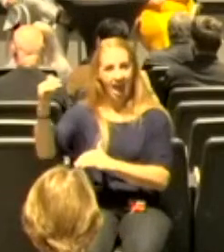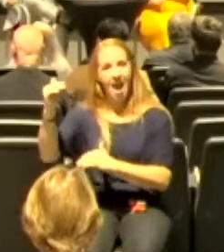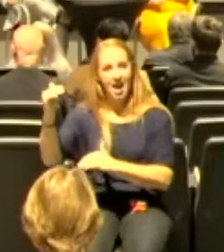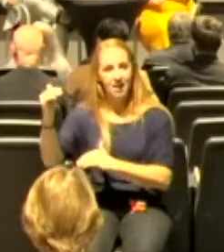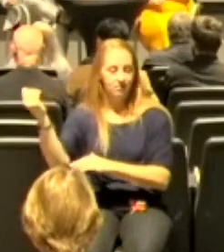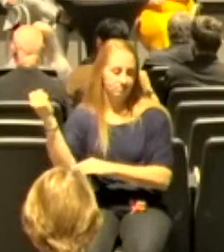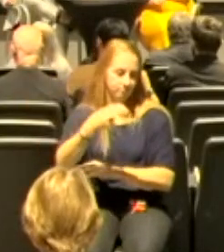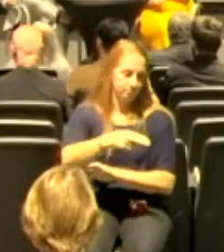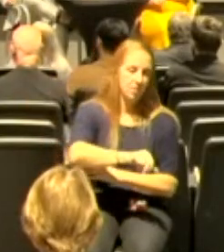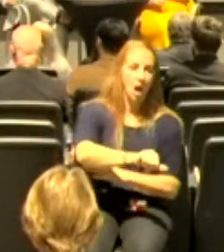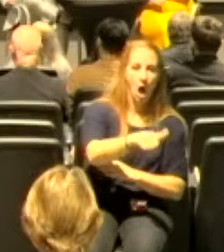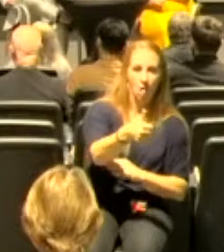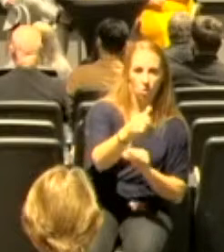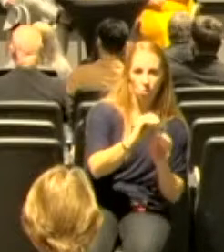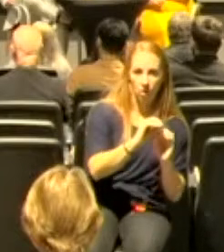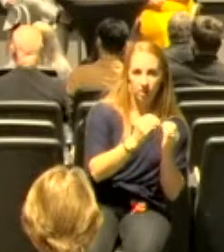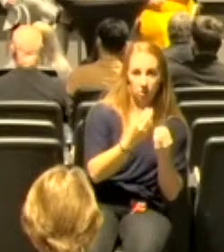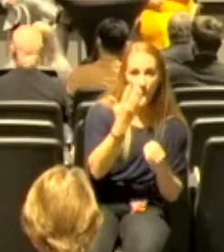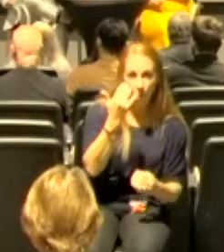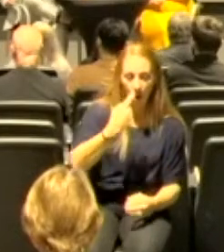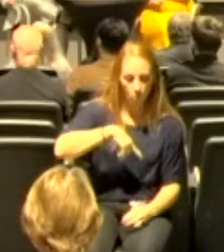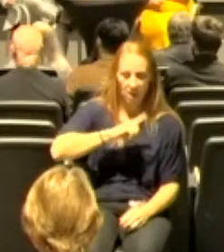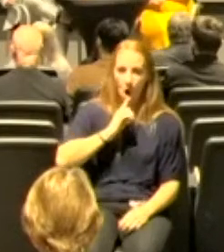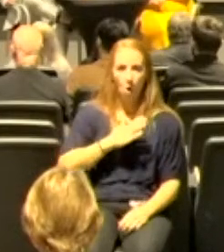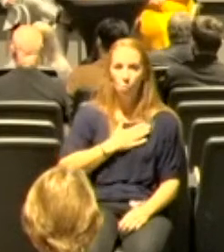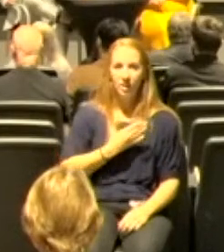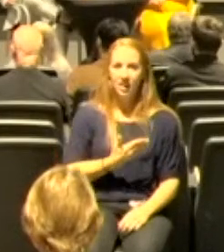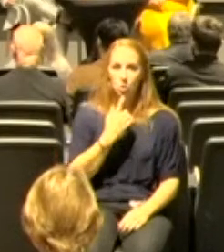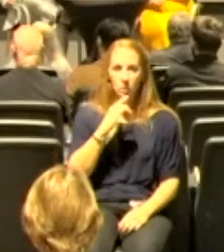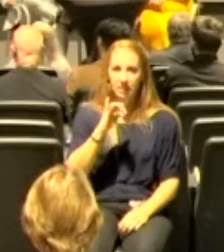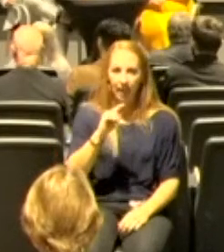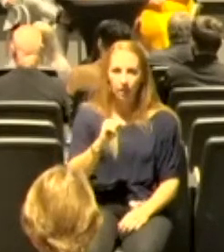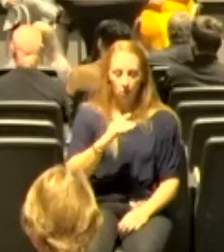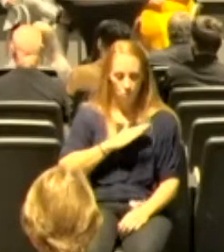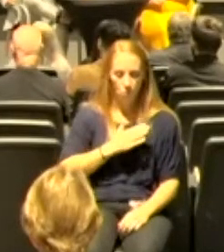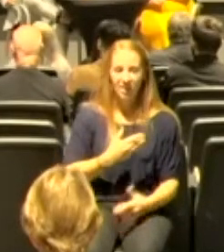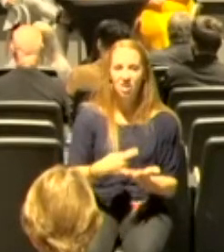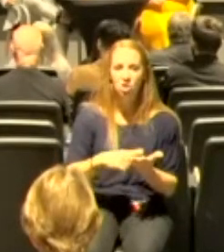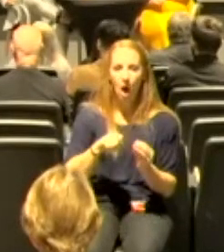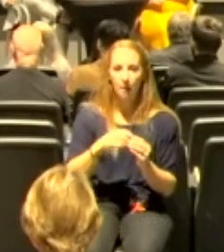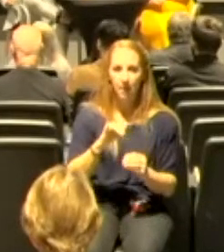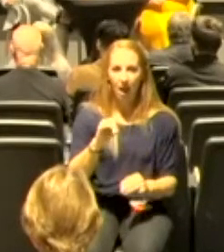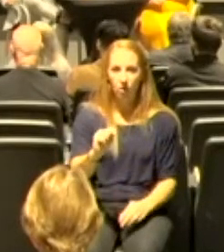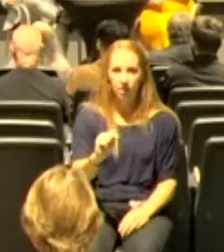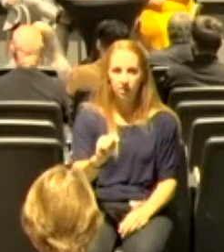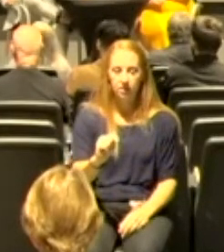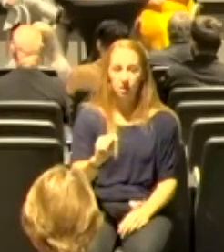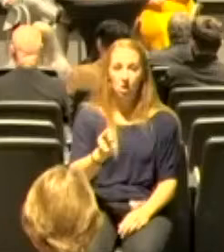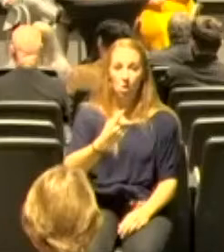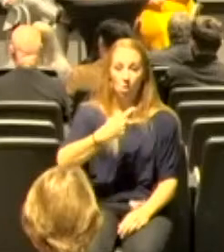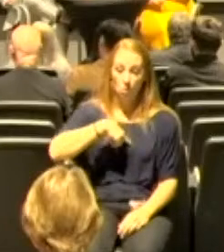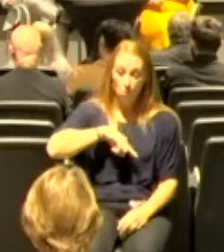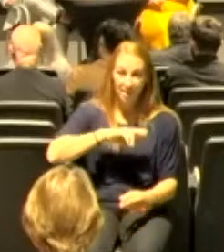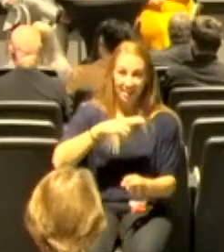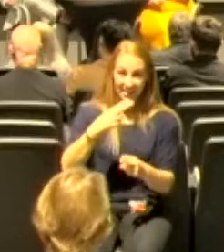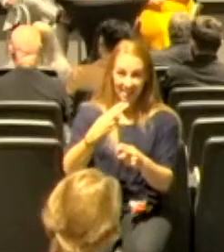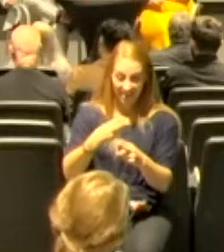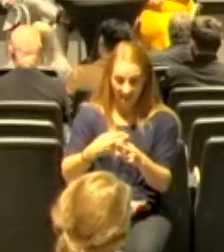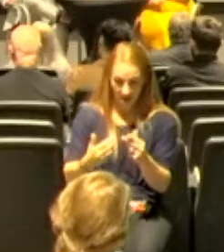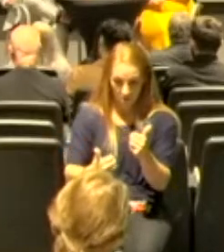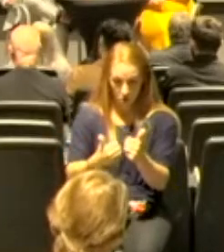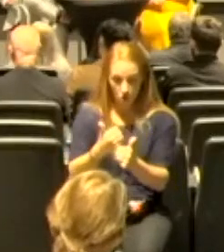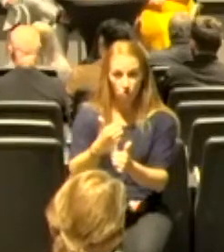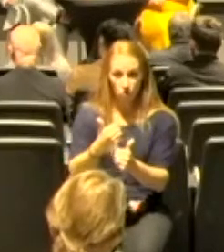know about in this country, because we're willing to name it and we're willing to talk about that. And the fact that we even name the new majority